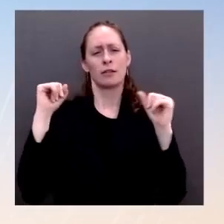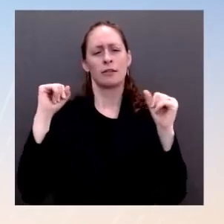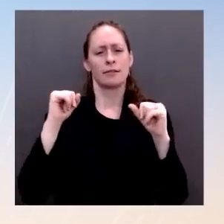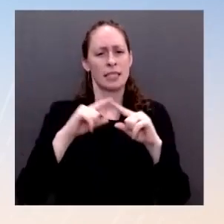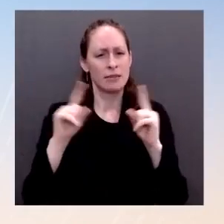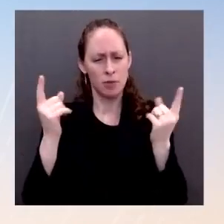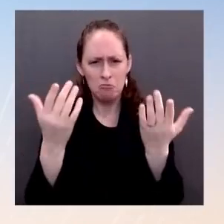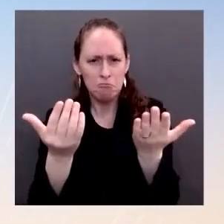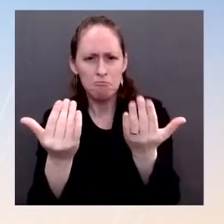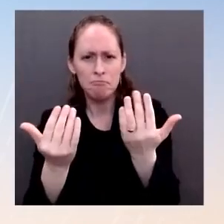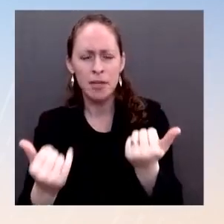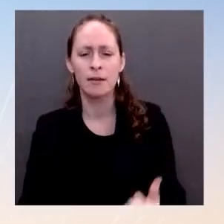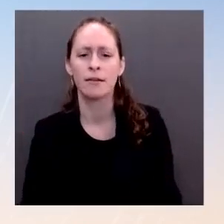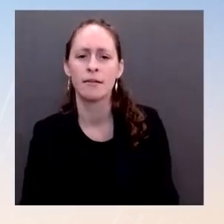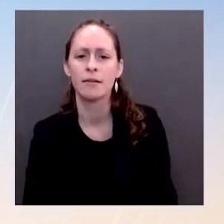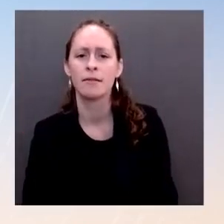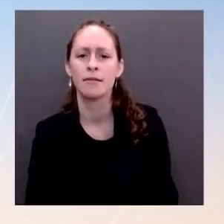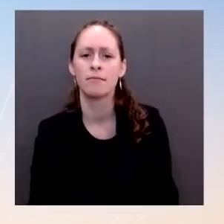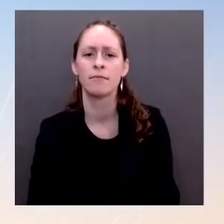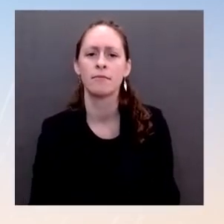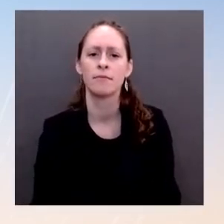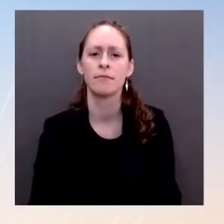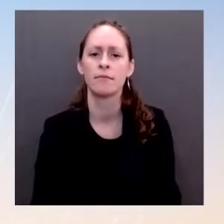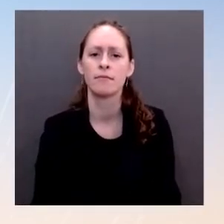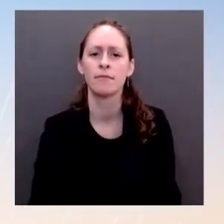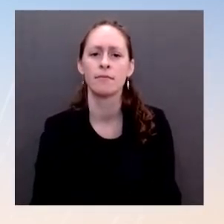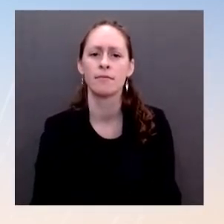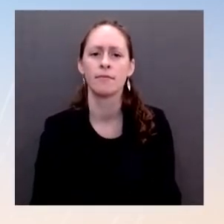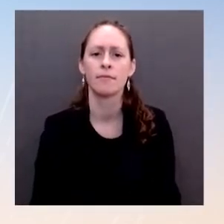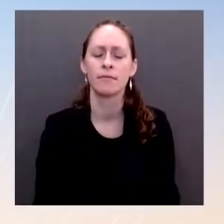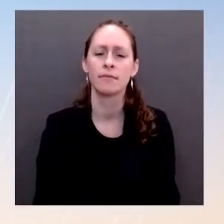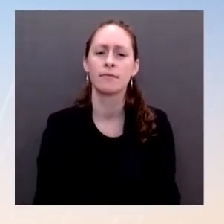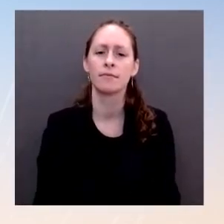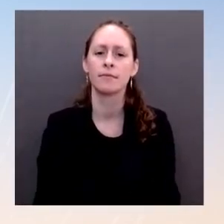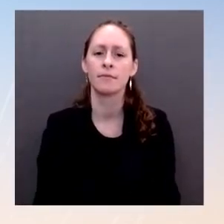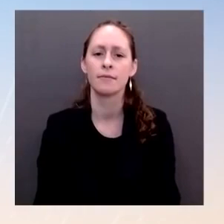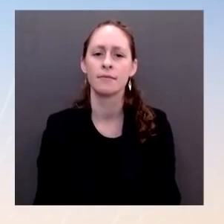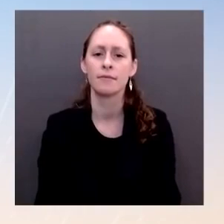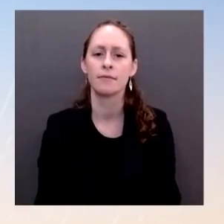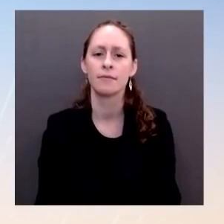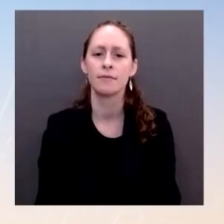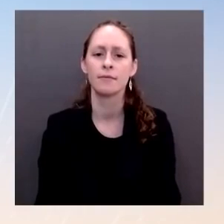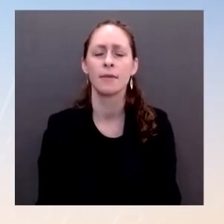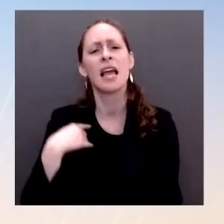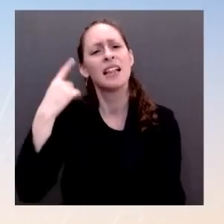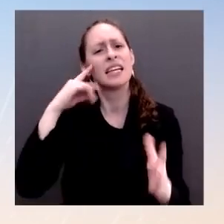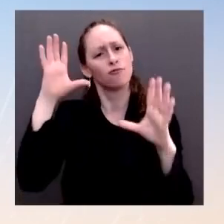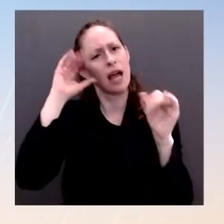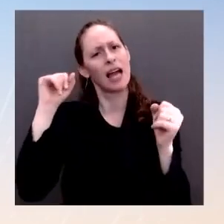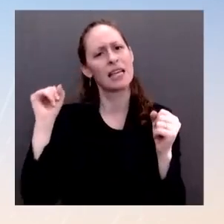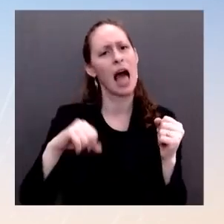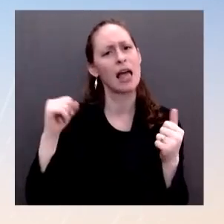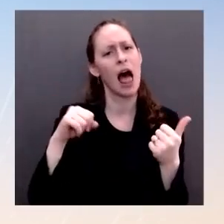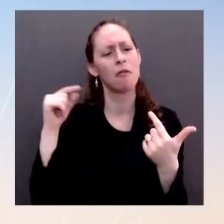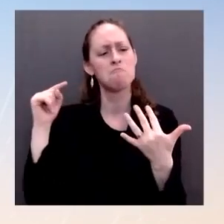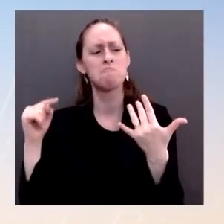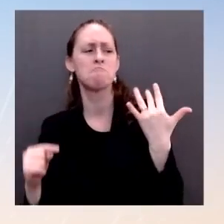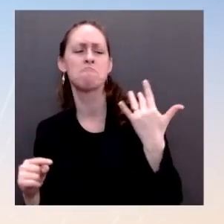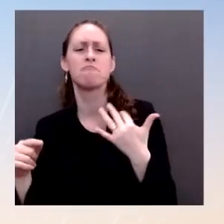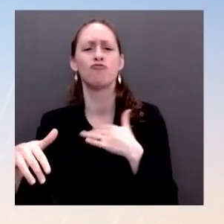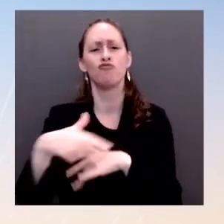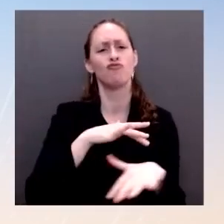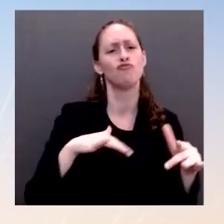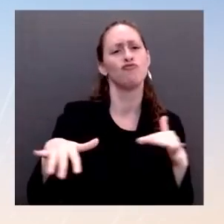is that he's going to spend more of his time engaging with, talking with the American people and talking about how far we've come and where we need to go from